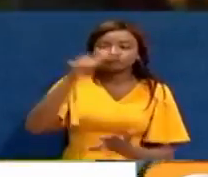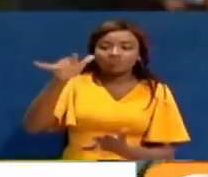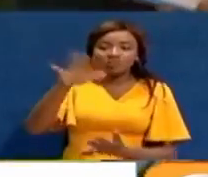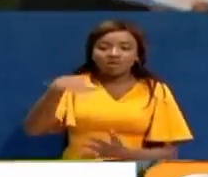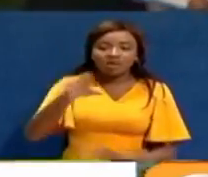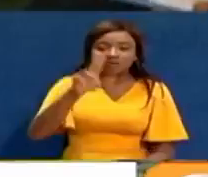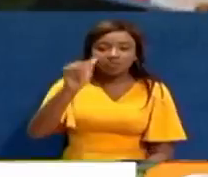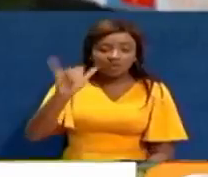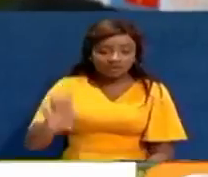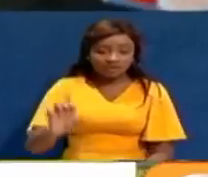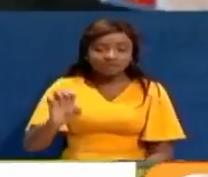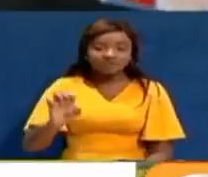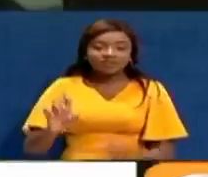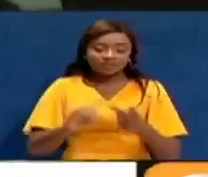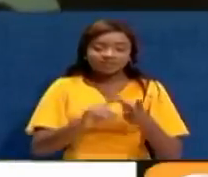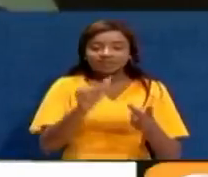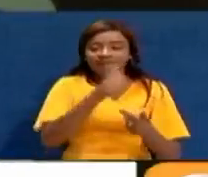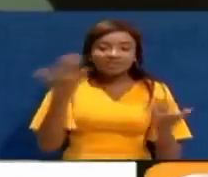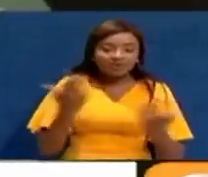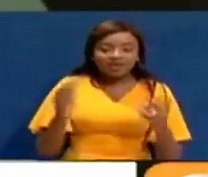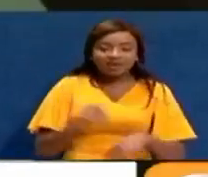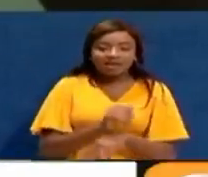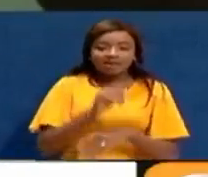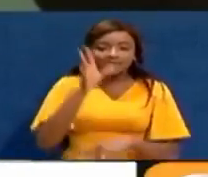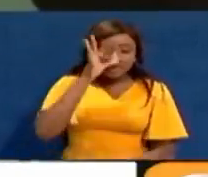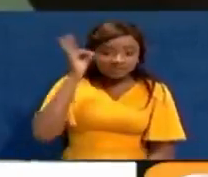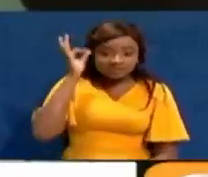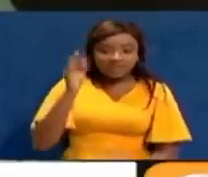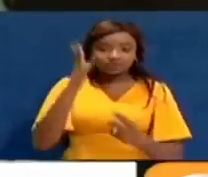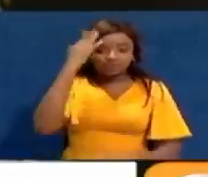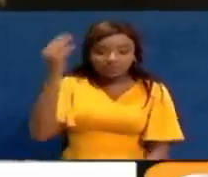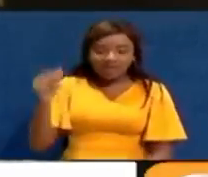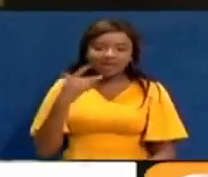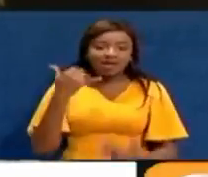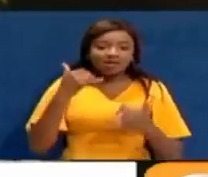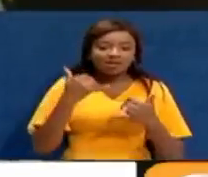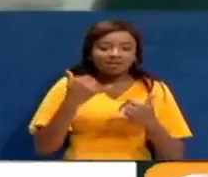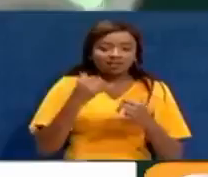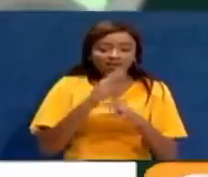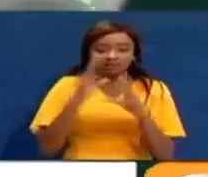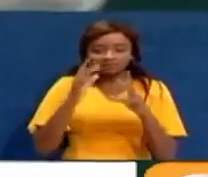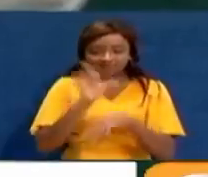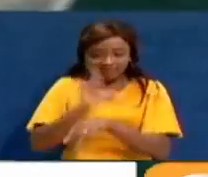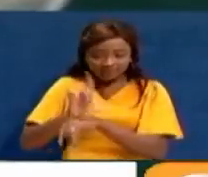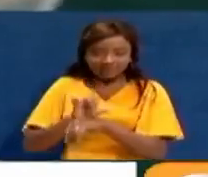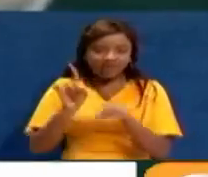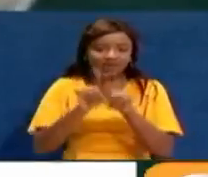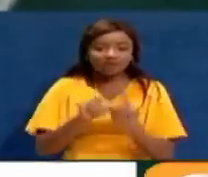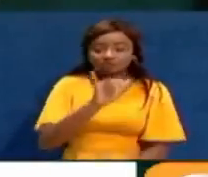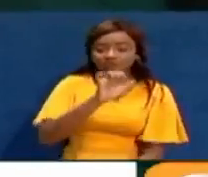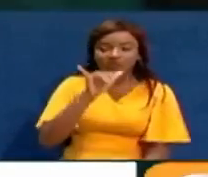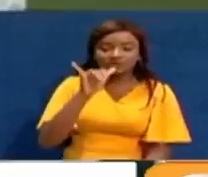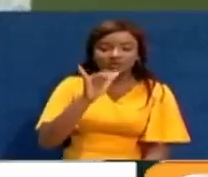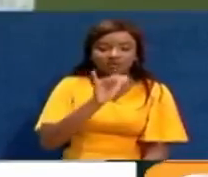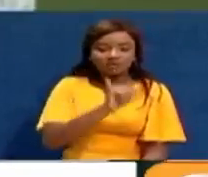UAE. The other countries include Iran, Syria, Pakistan, Somalia, Libya, and Yemen. Sources tell Citizen TV that